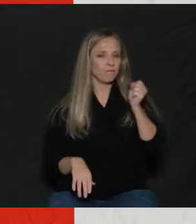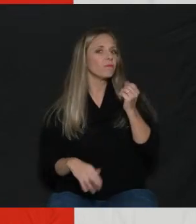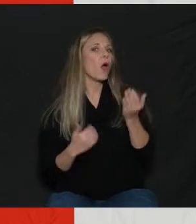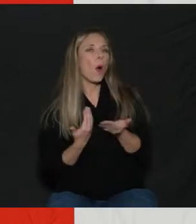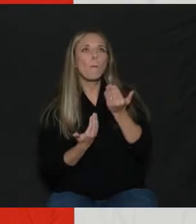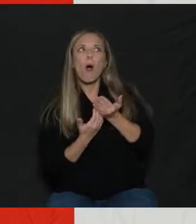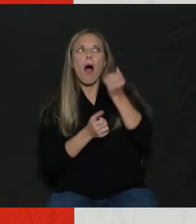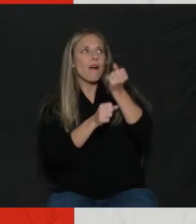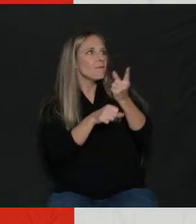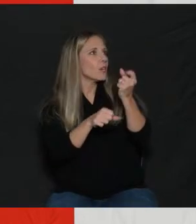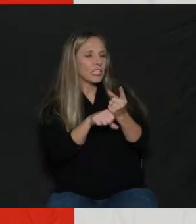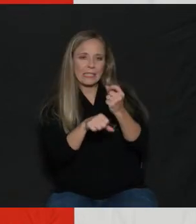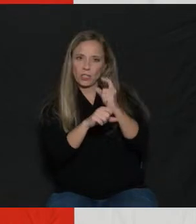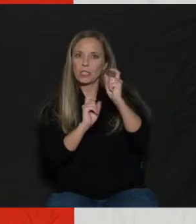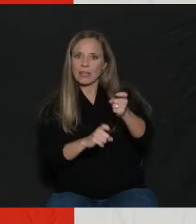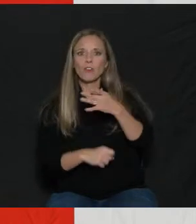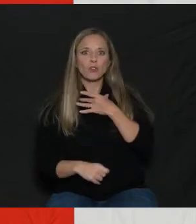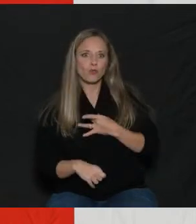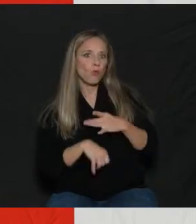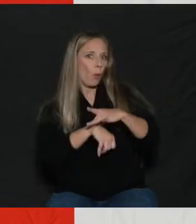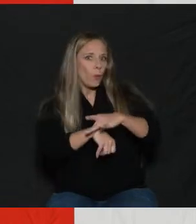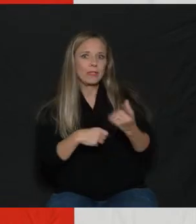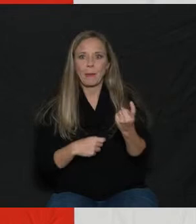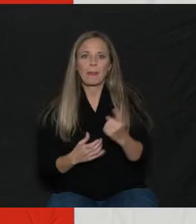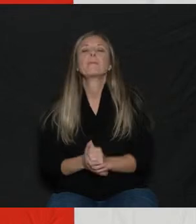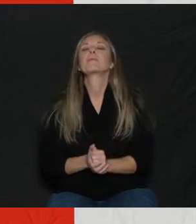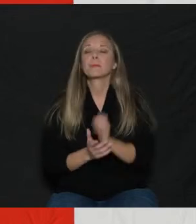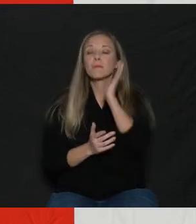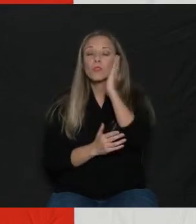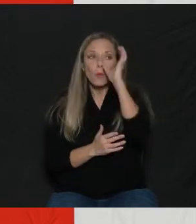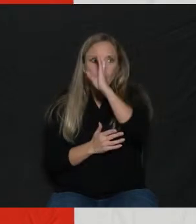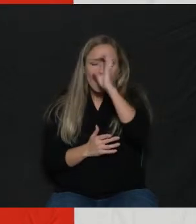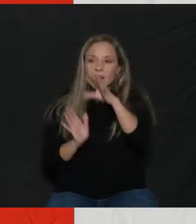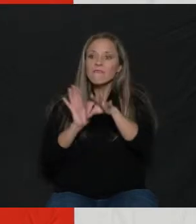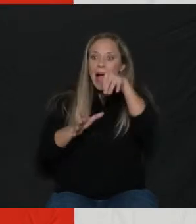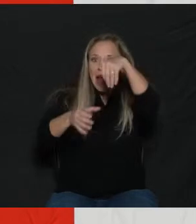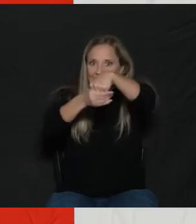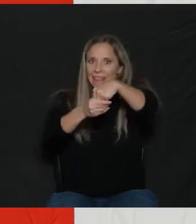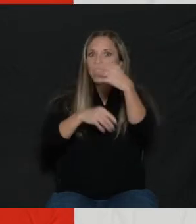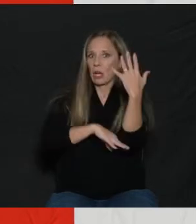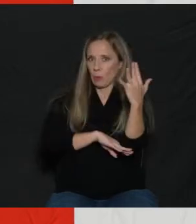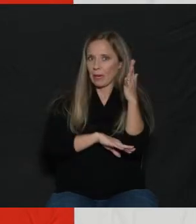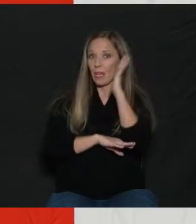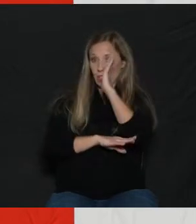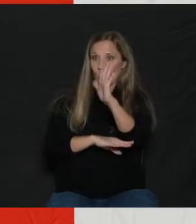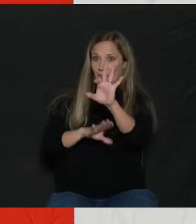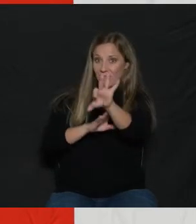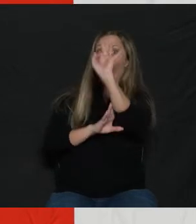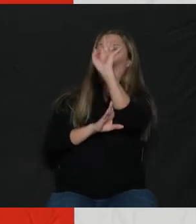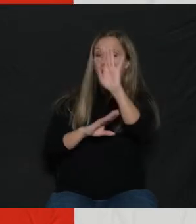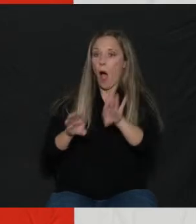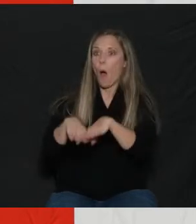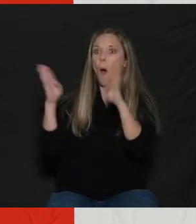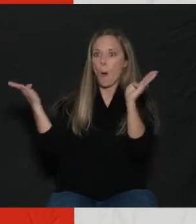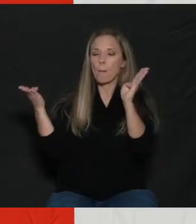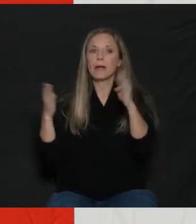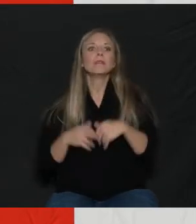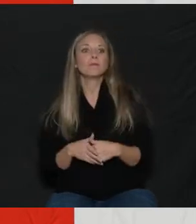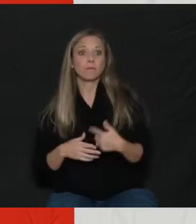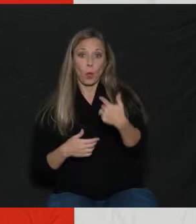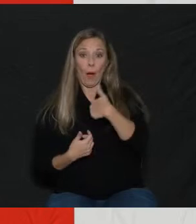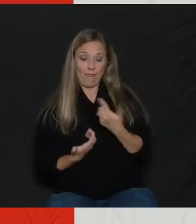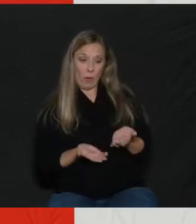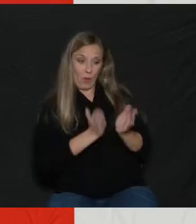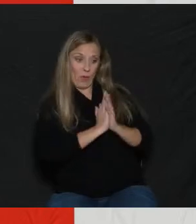almost every year, and it would be in the tree, and then she would find it and open it. And so I have requested that Robbie carry